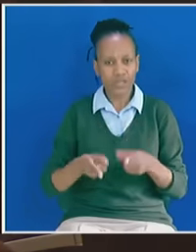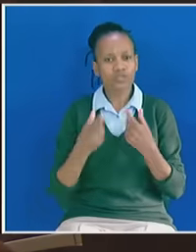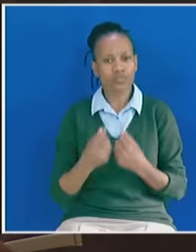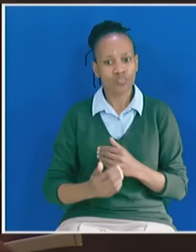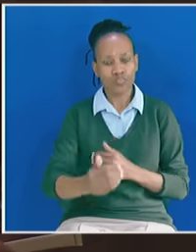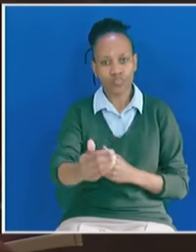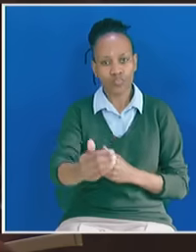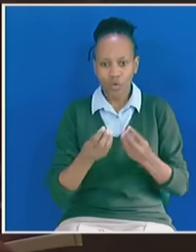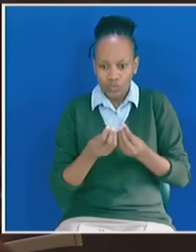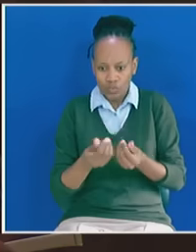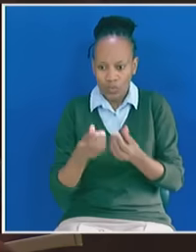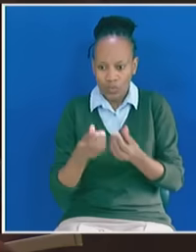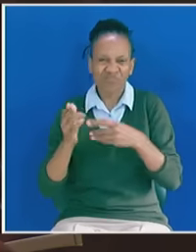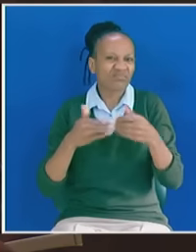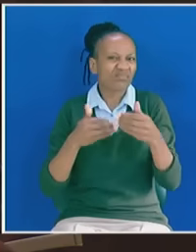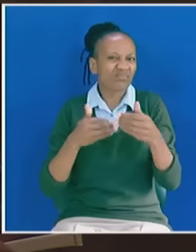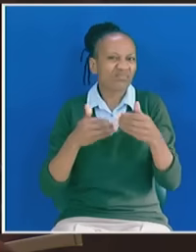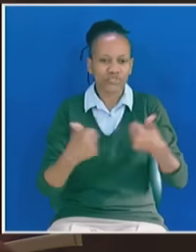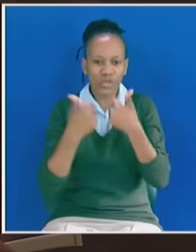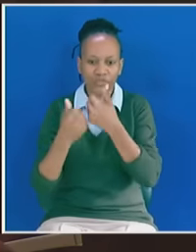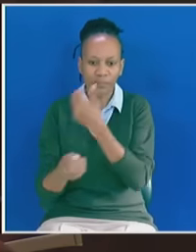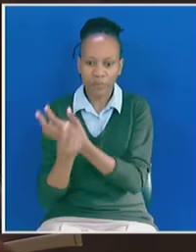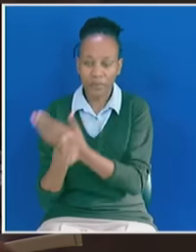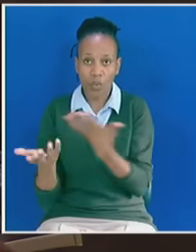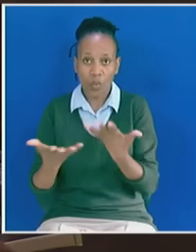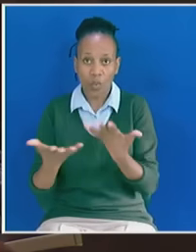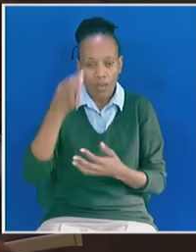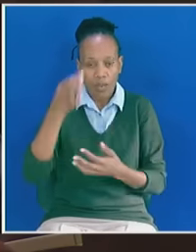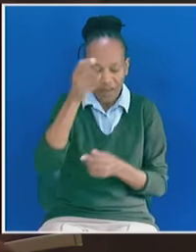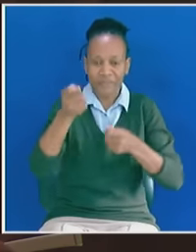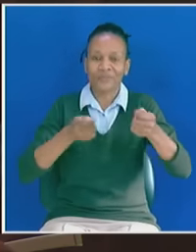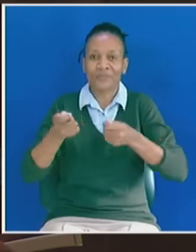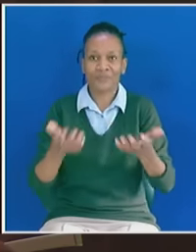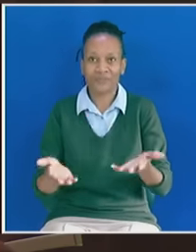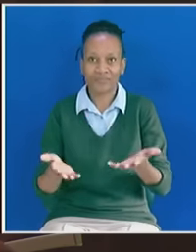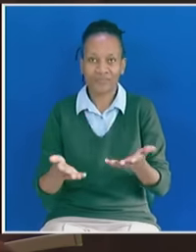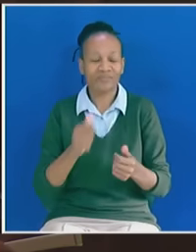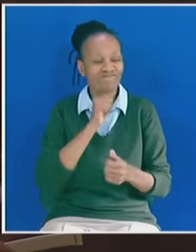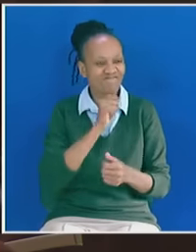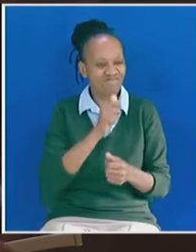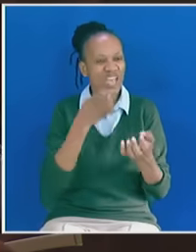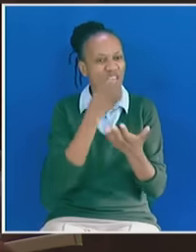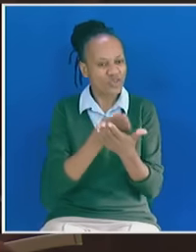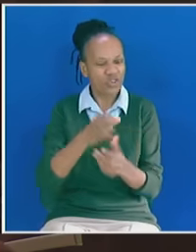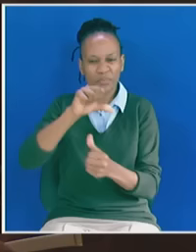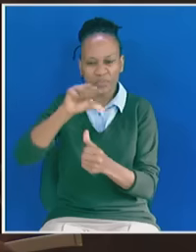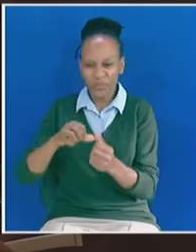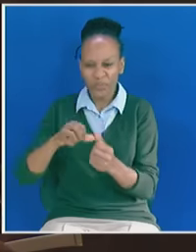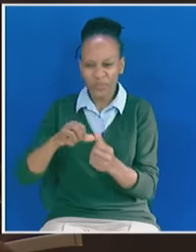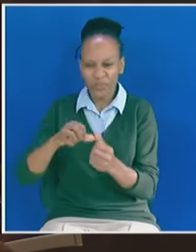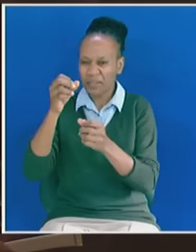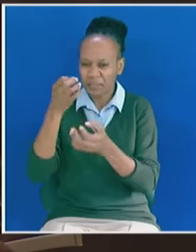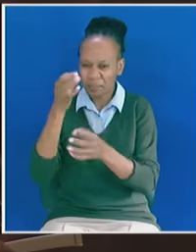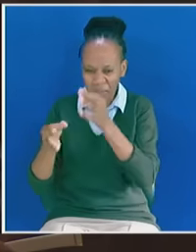deal decisively with whatever challenge we face in our governance framework, whether be it economic, social, political